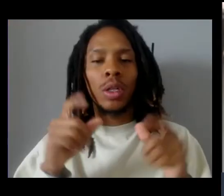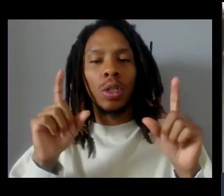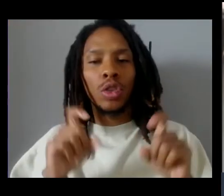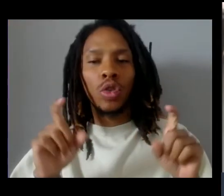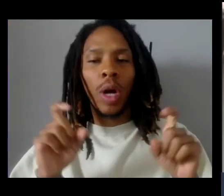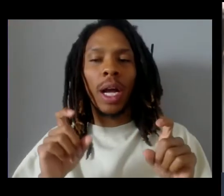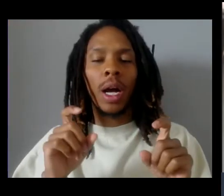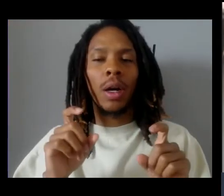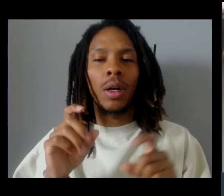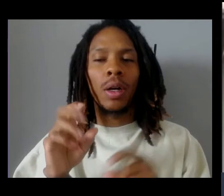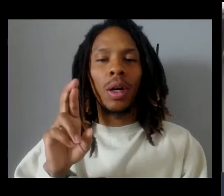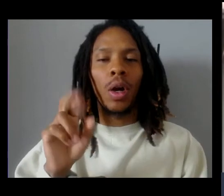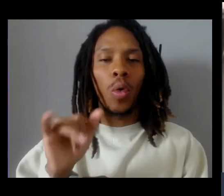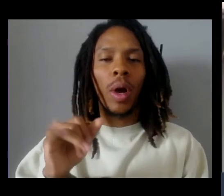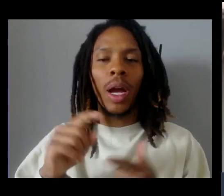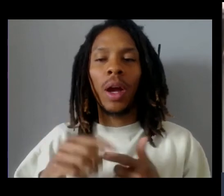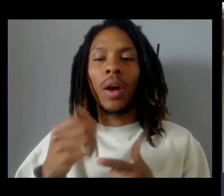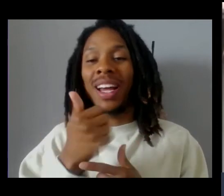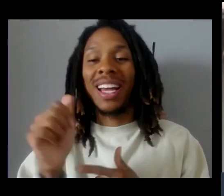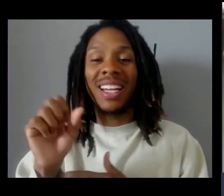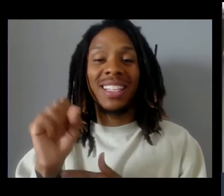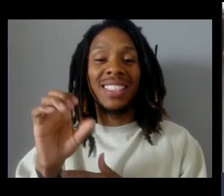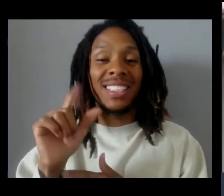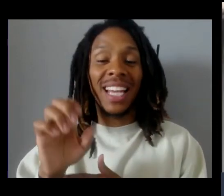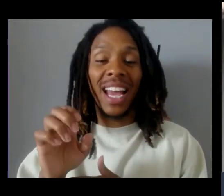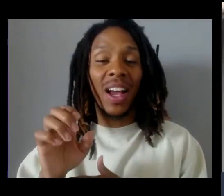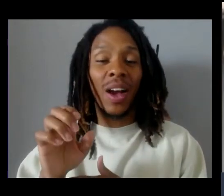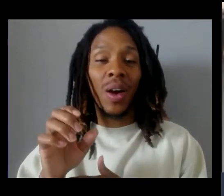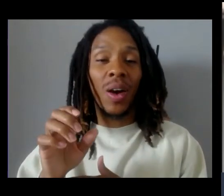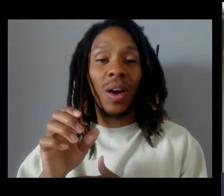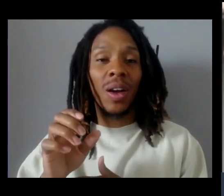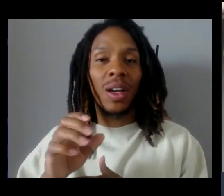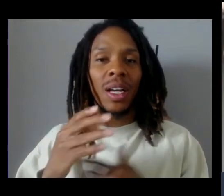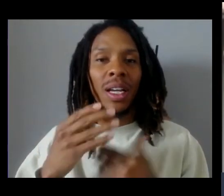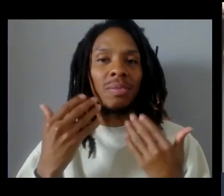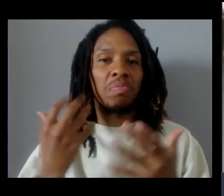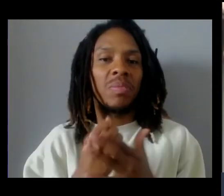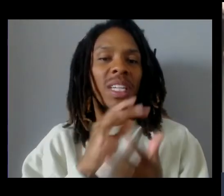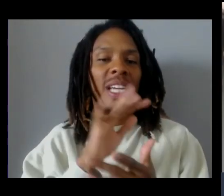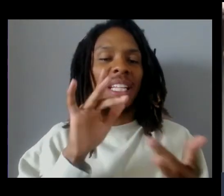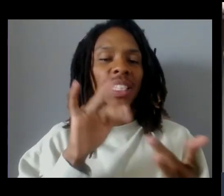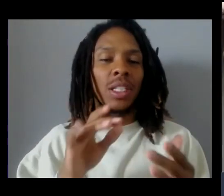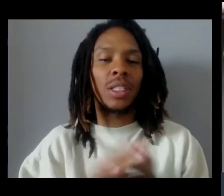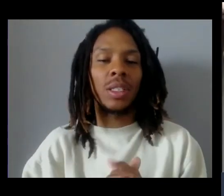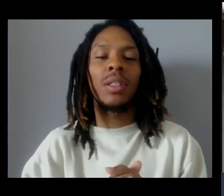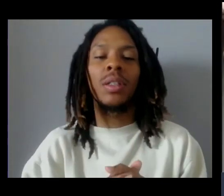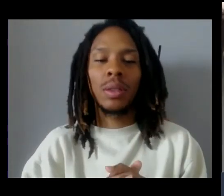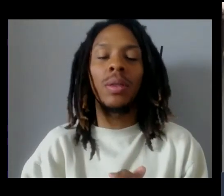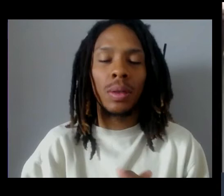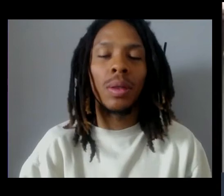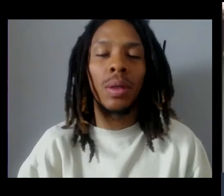out Anyscale, get in touch? Yeah, so